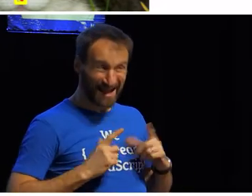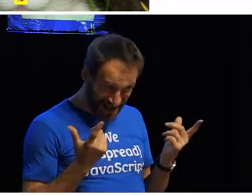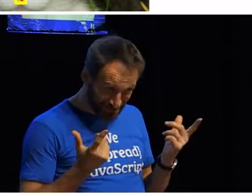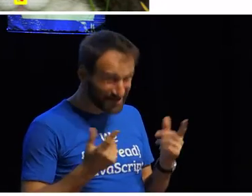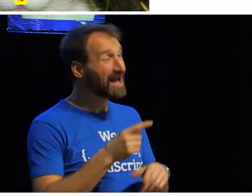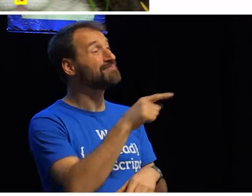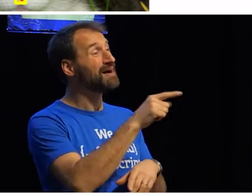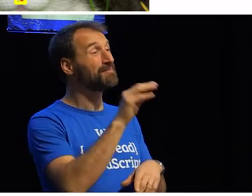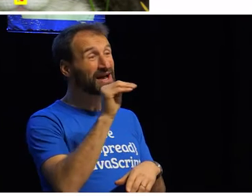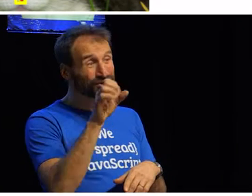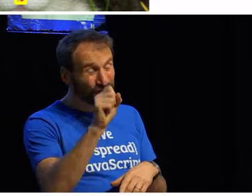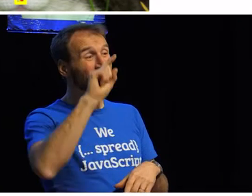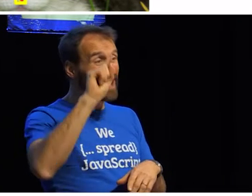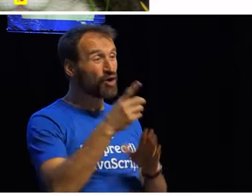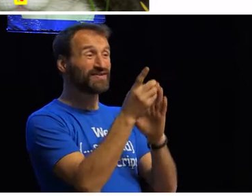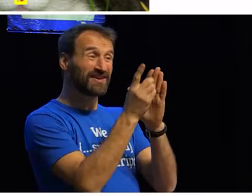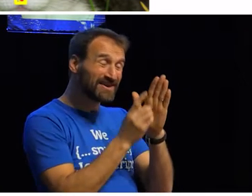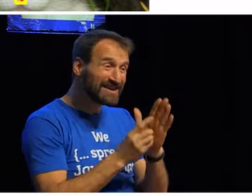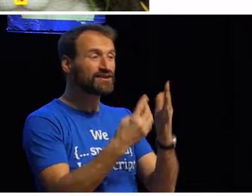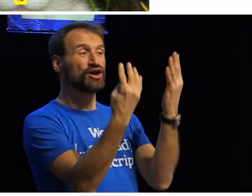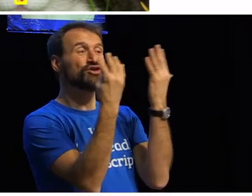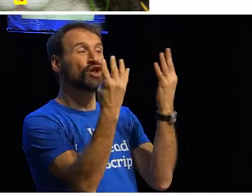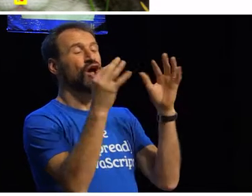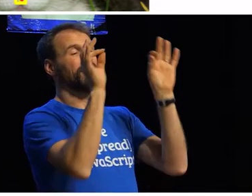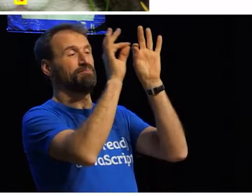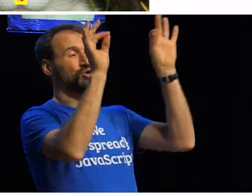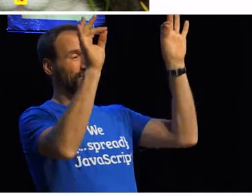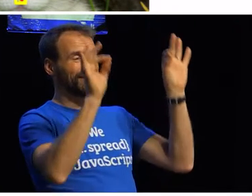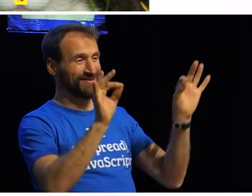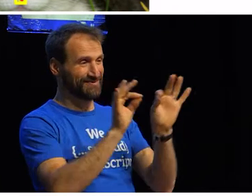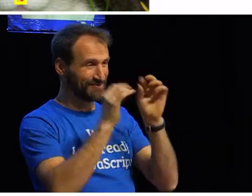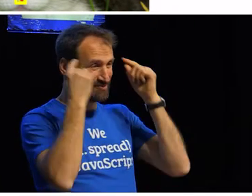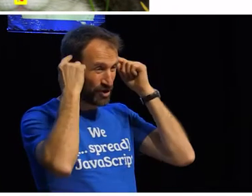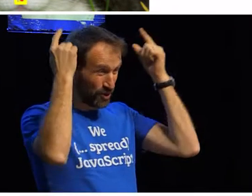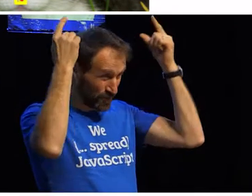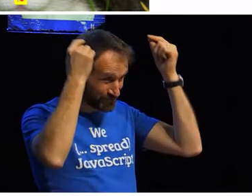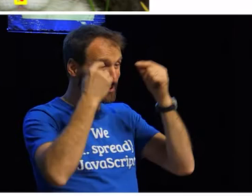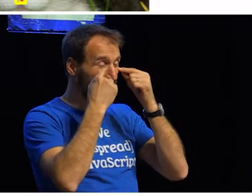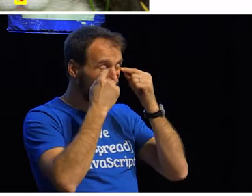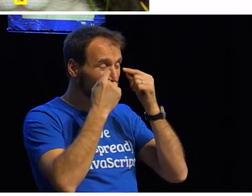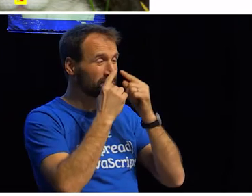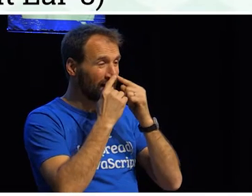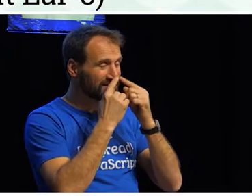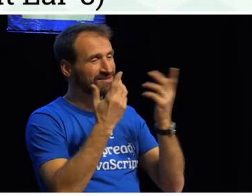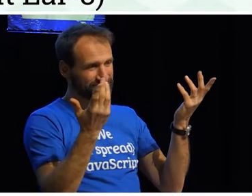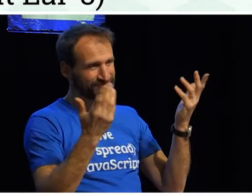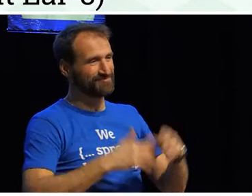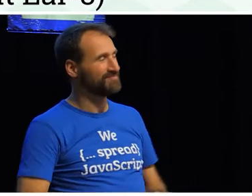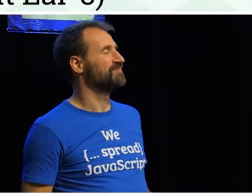So each point is representing like a pointy ear and distance of eyes and nose and such.